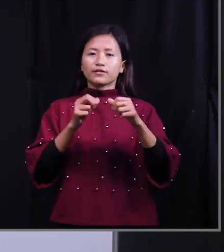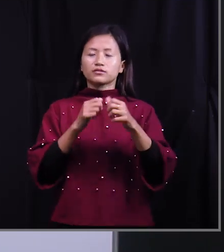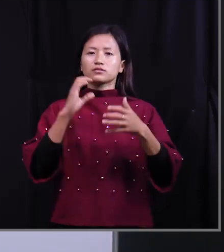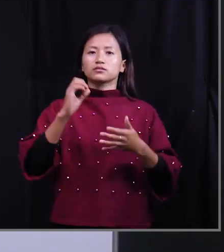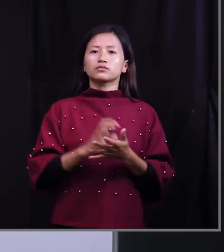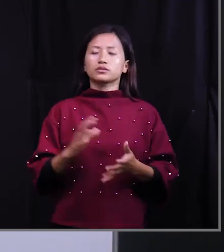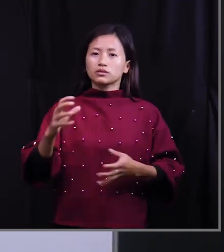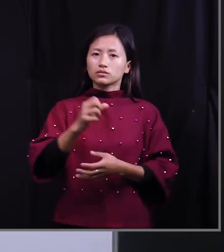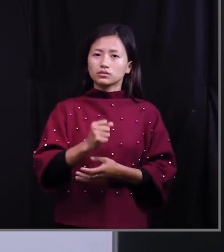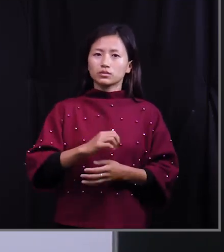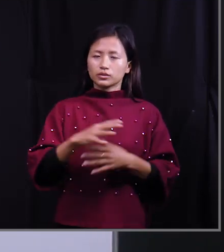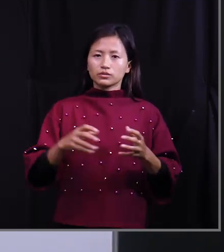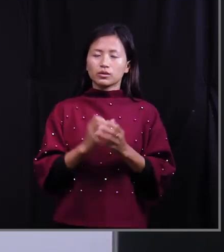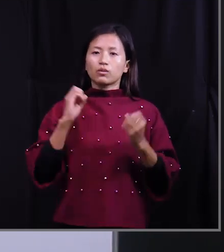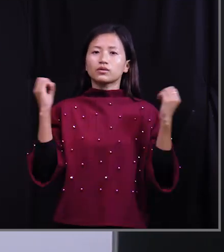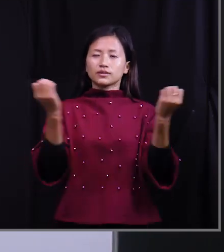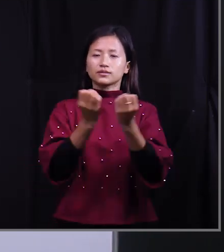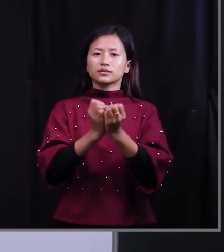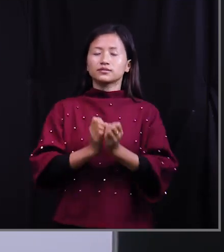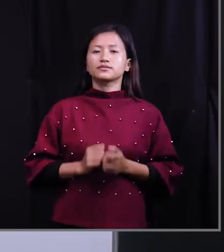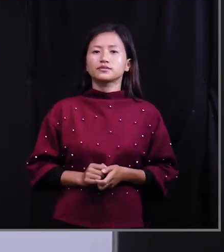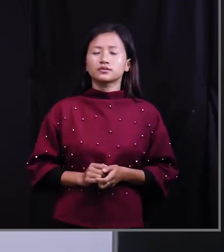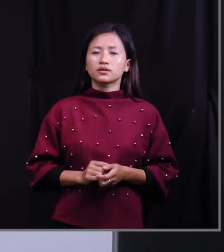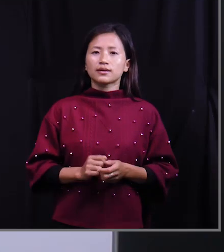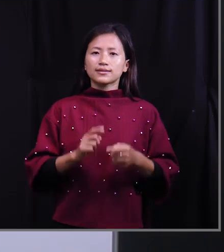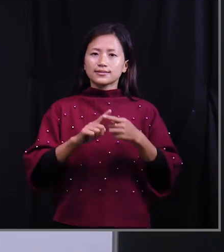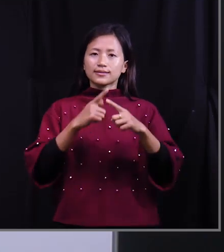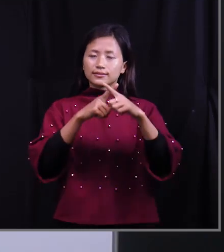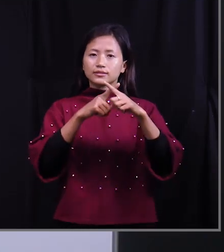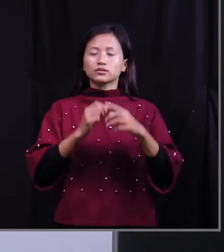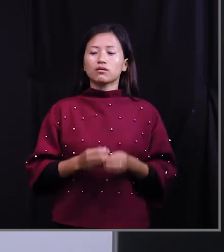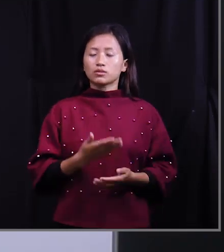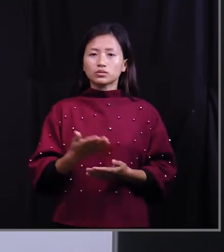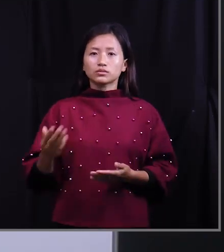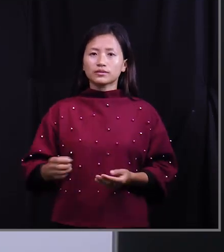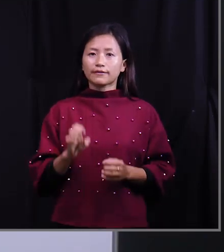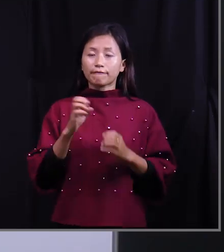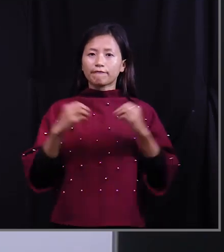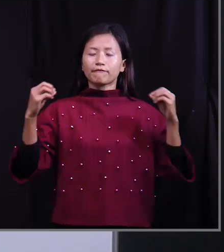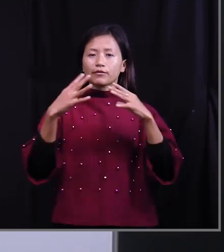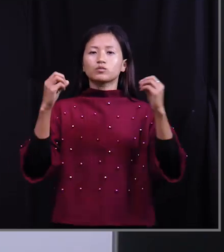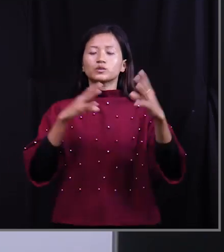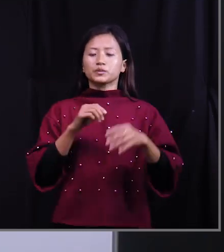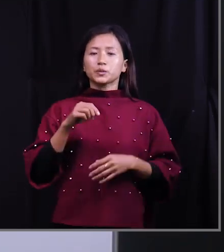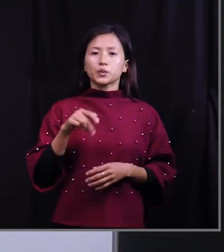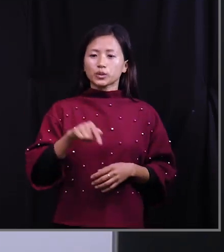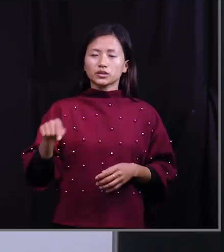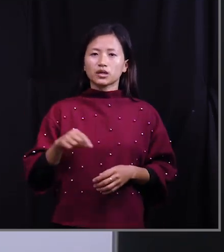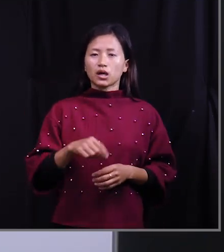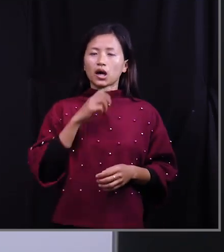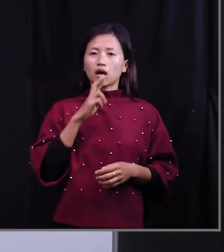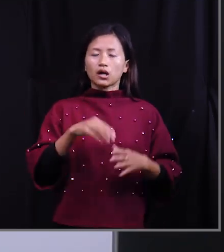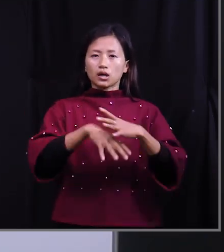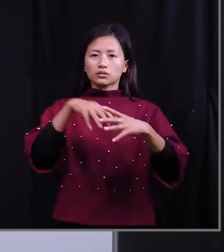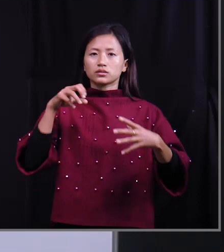be controlled within the organization, and external environment are those environment which are outside the control